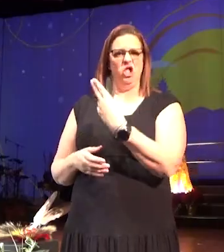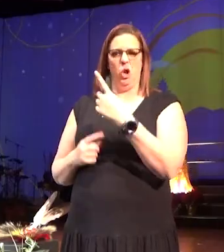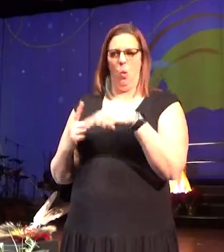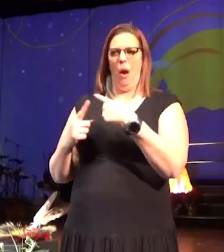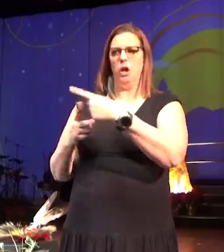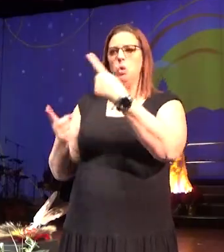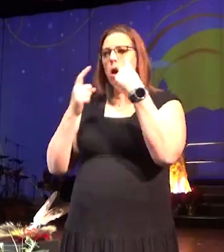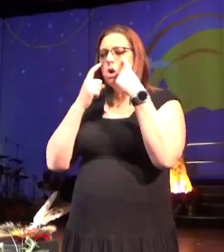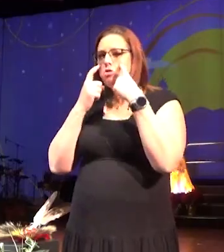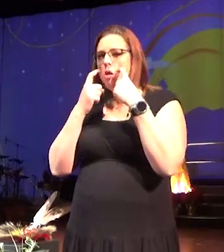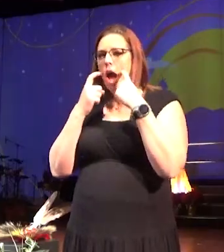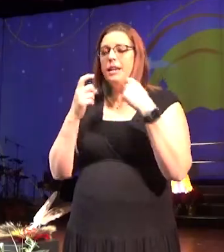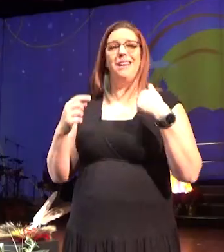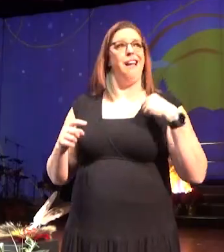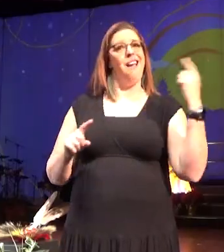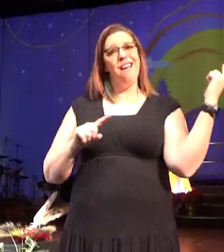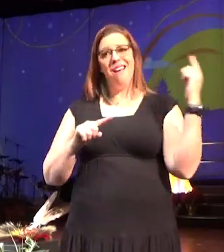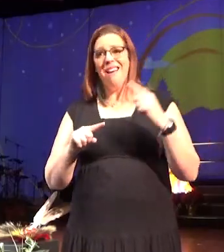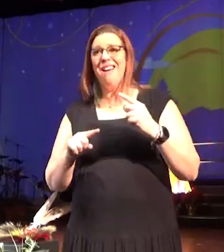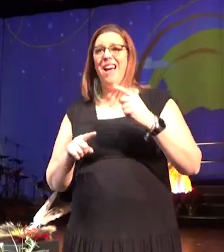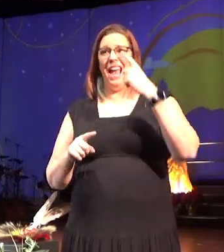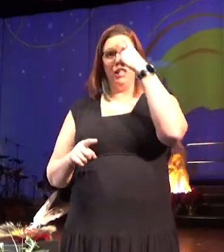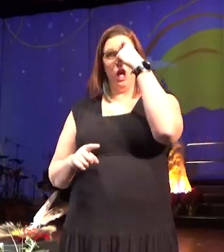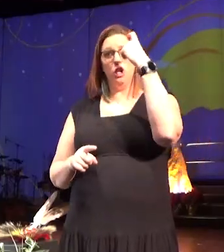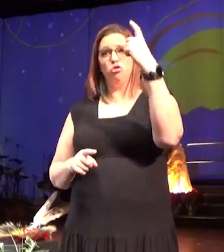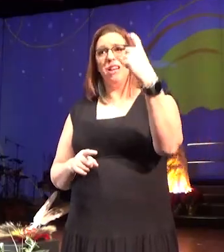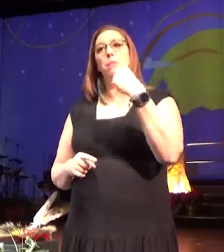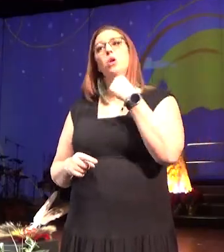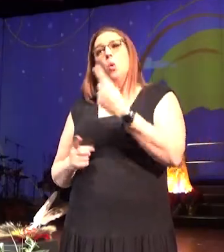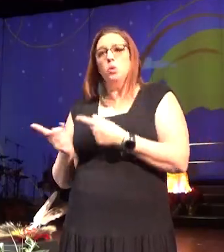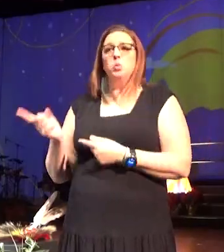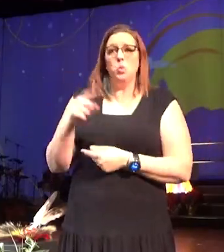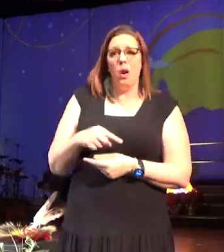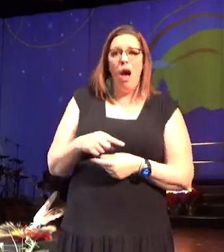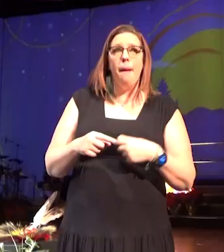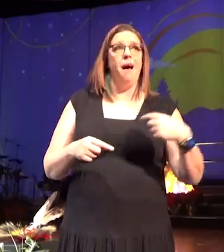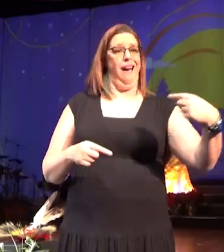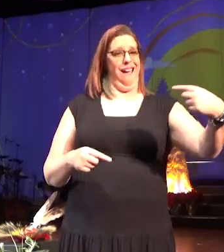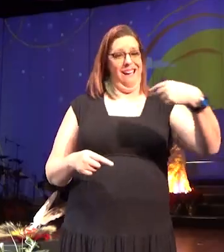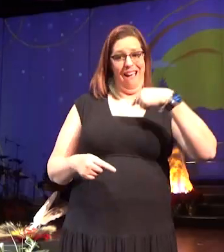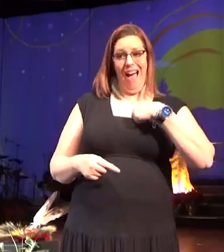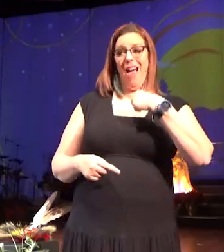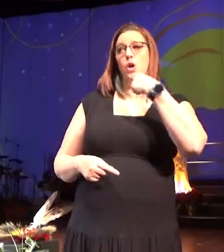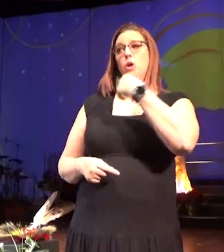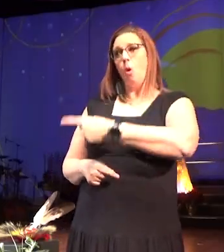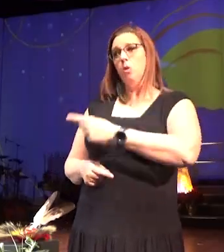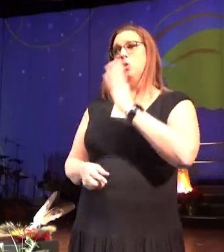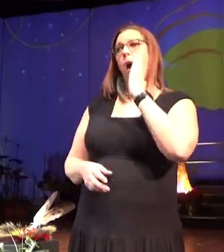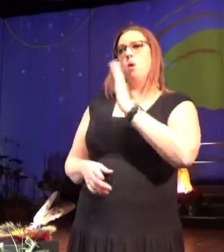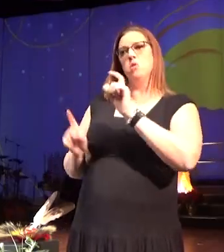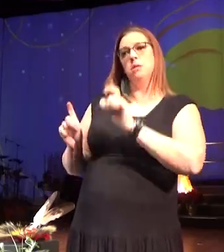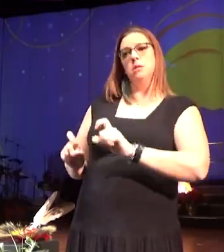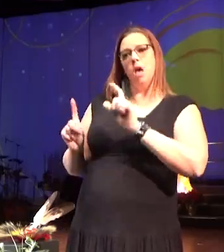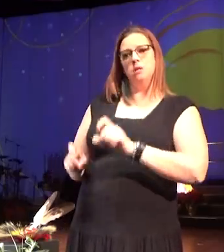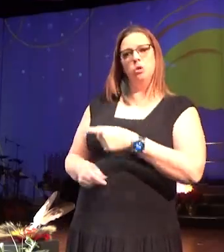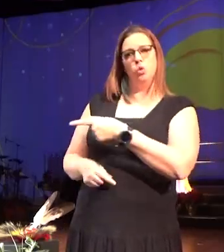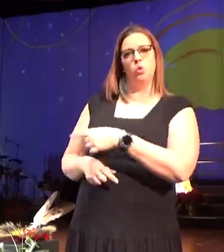one who came to you in a dream and told you to be here. I was the one who told you that I was going to test you.